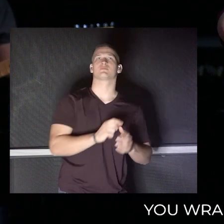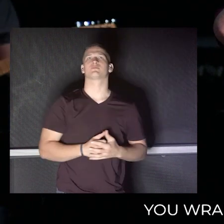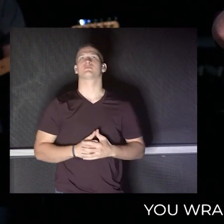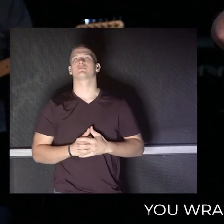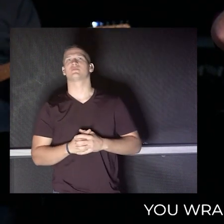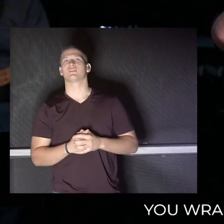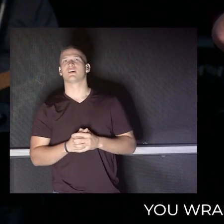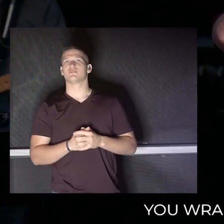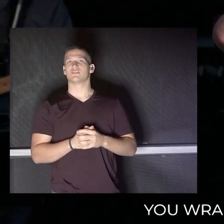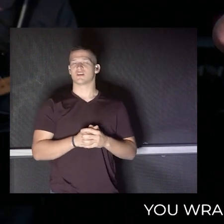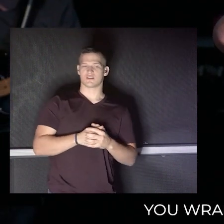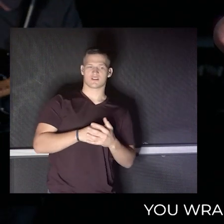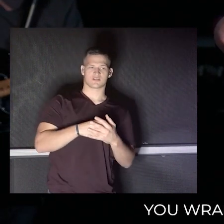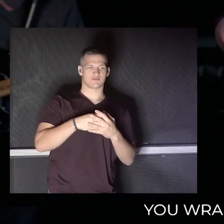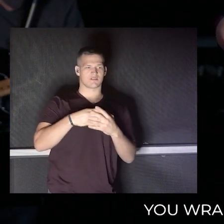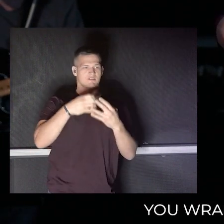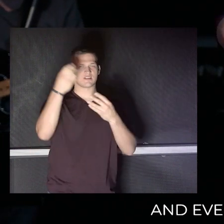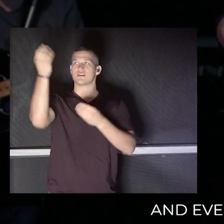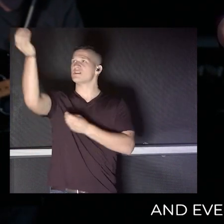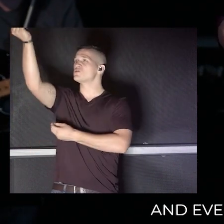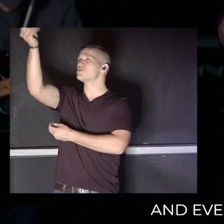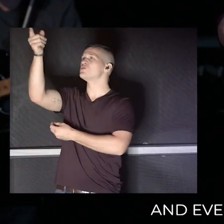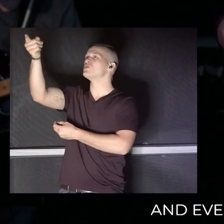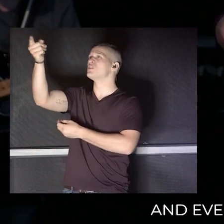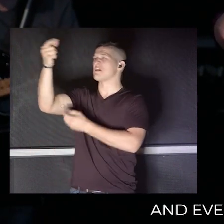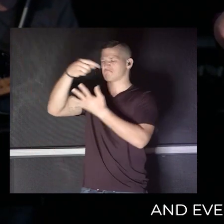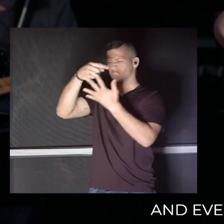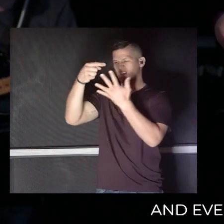your arms and you step in.